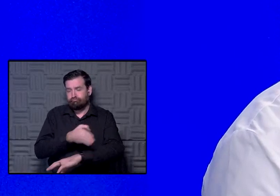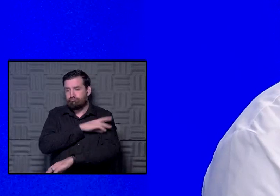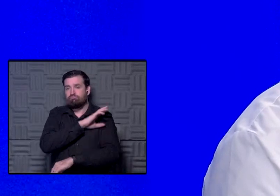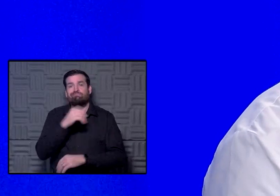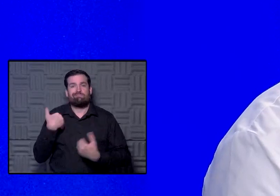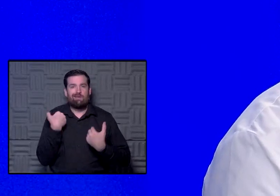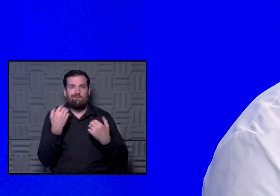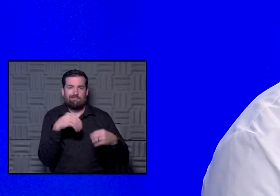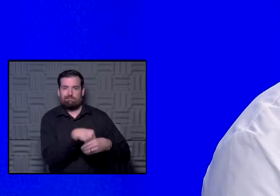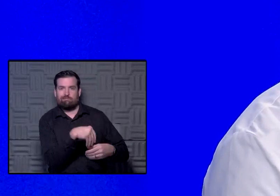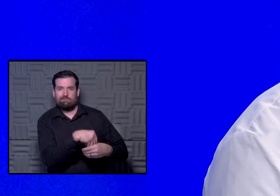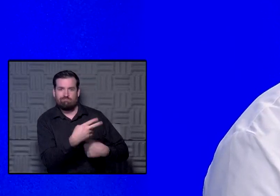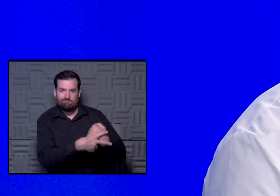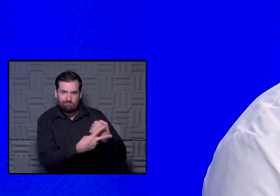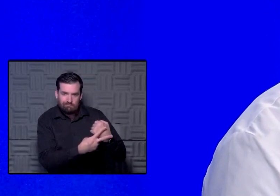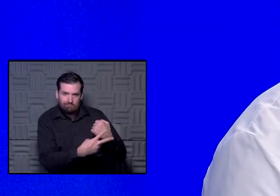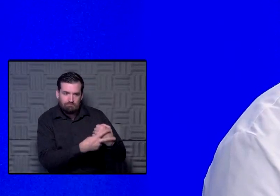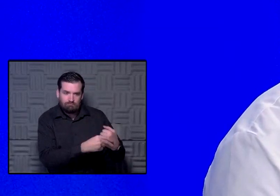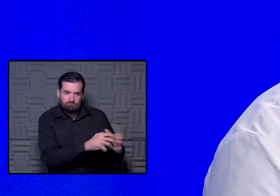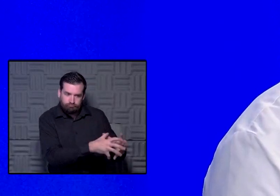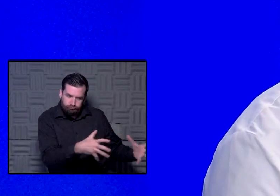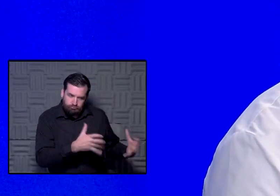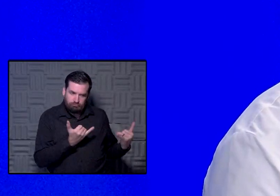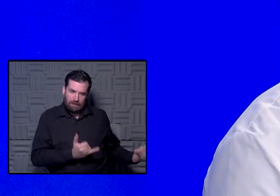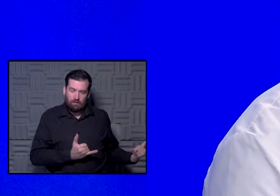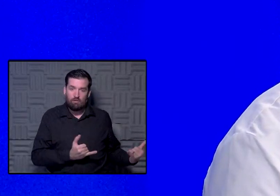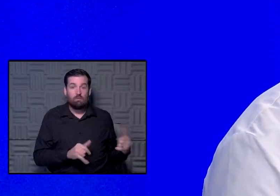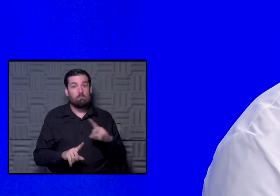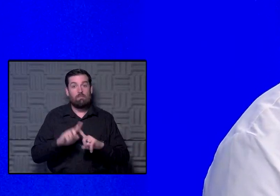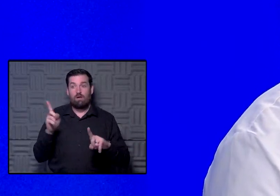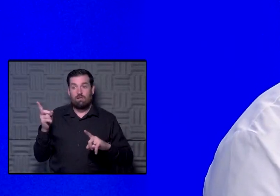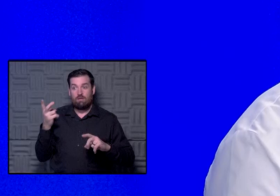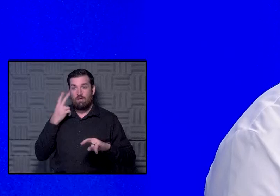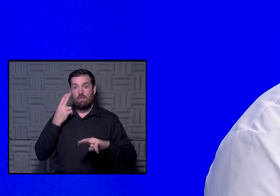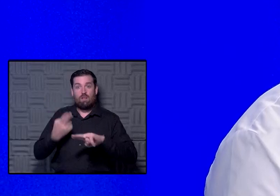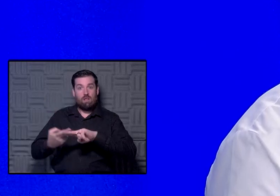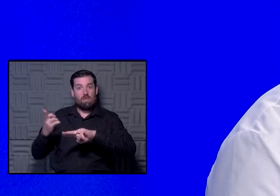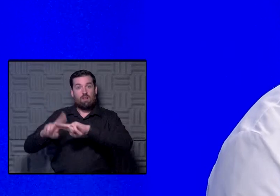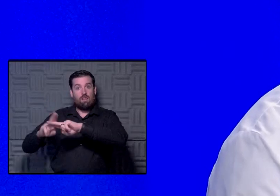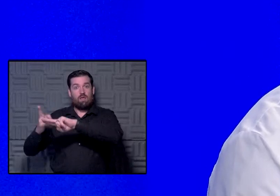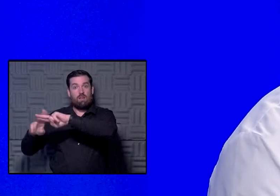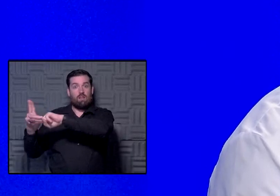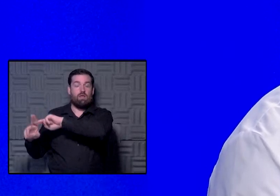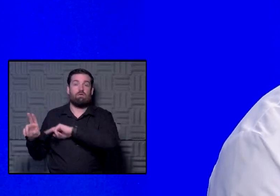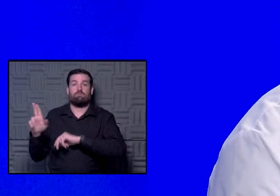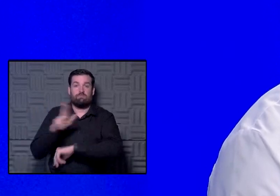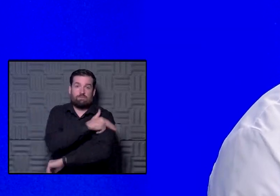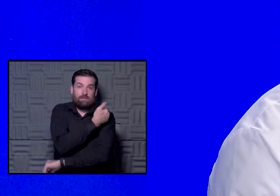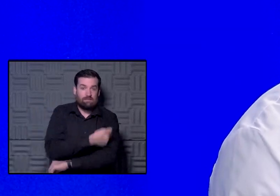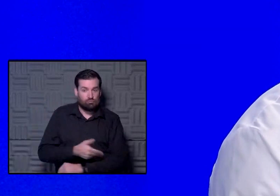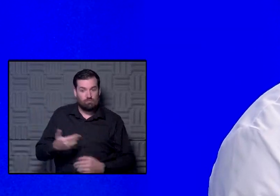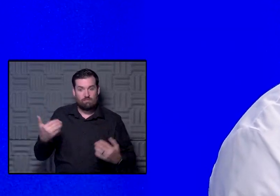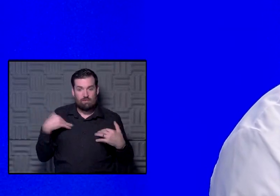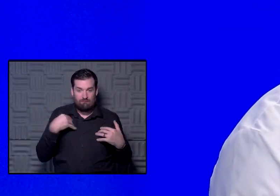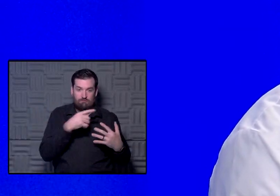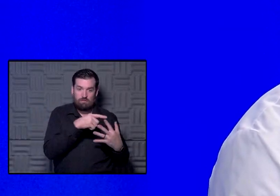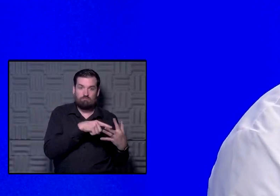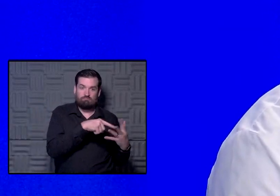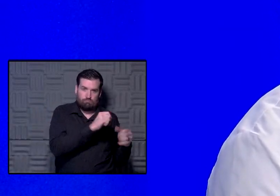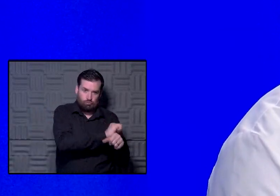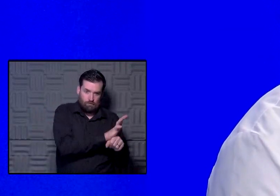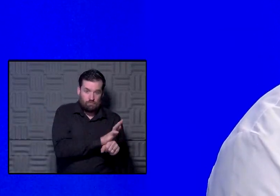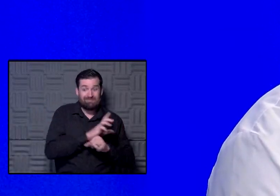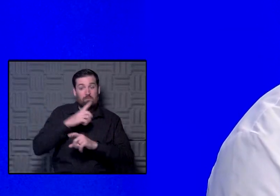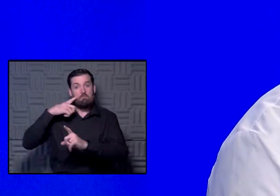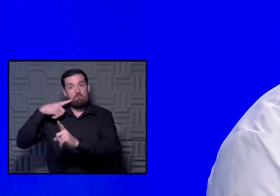stores created now, but if we continue to see more and more, and our hospitals are filled with other normal